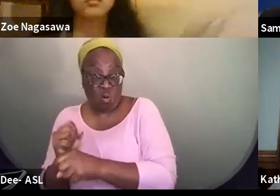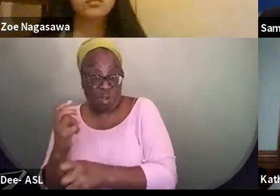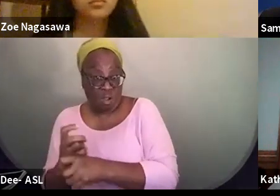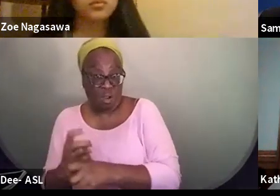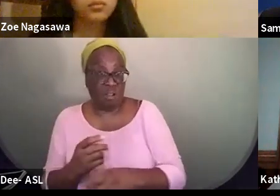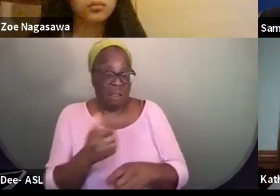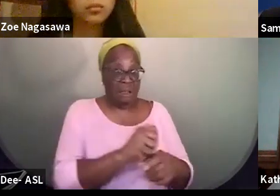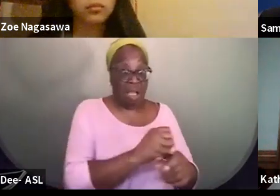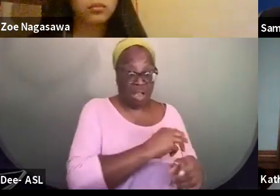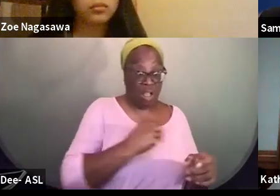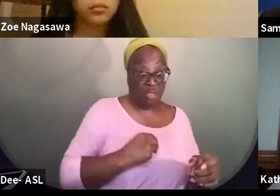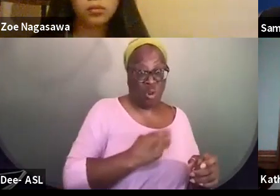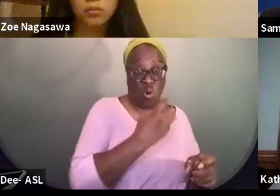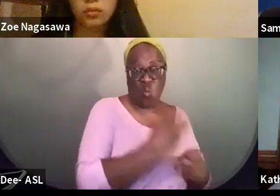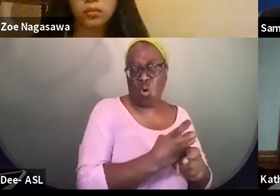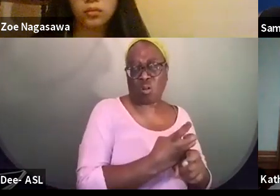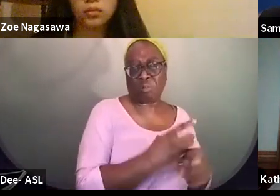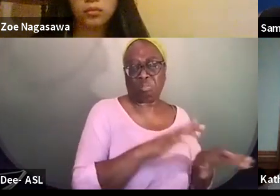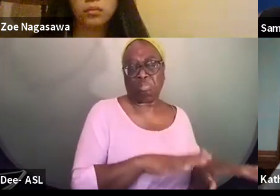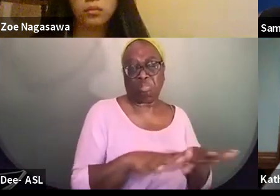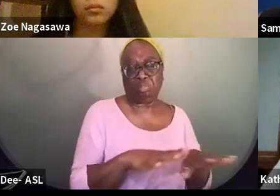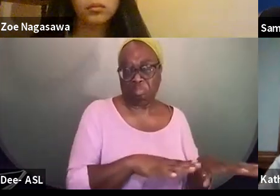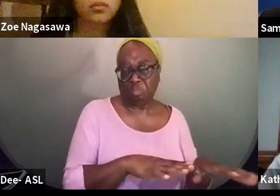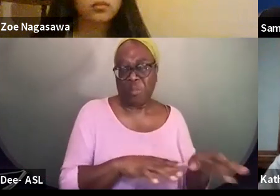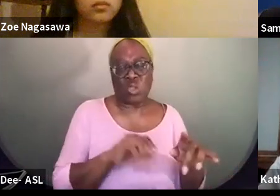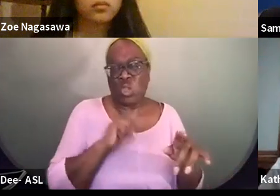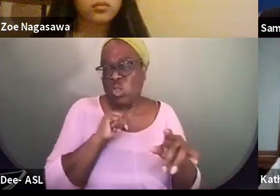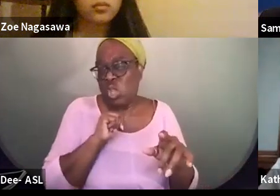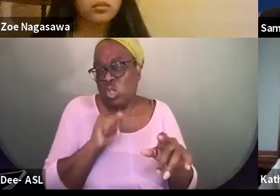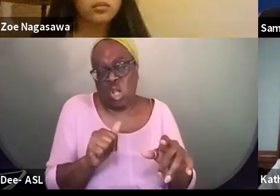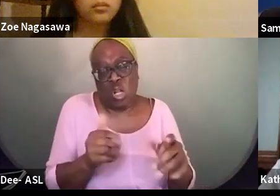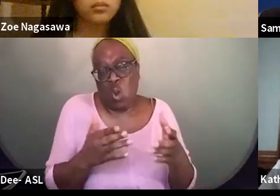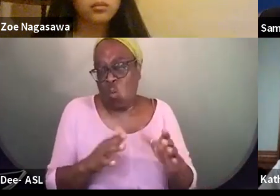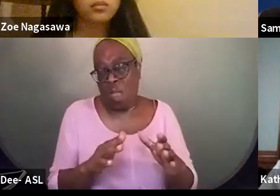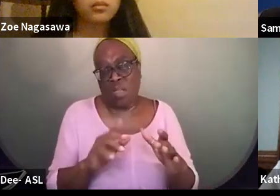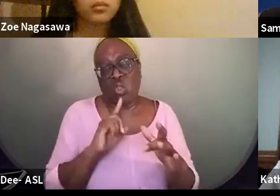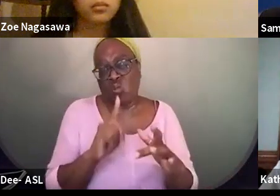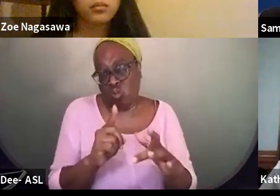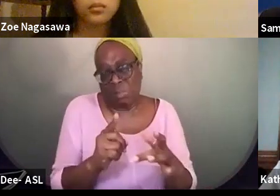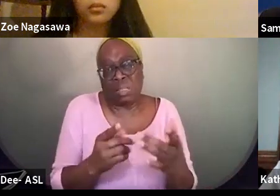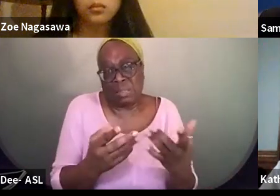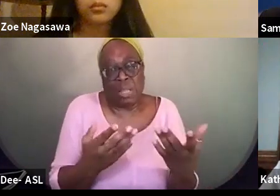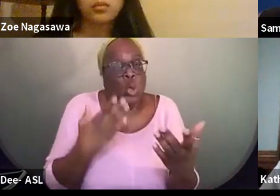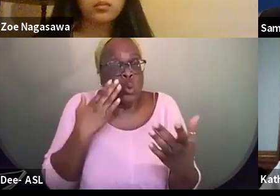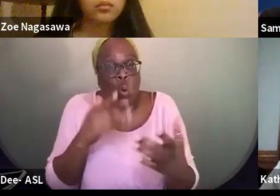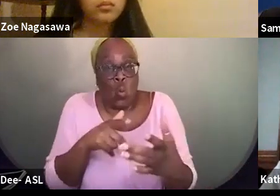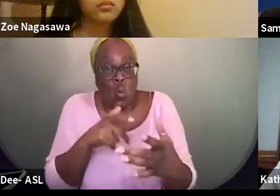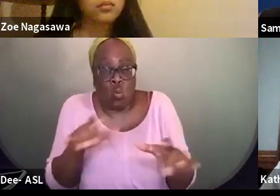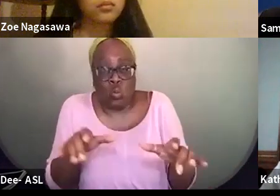only way to have your to save your grade is to do the other person's